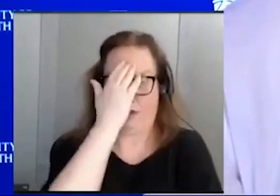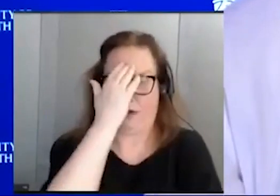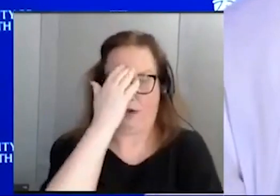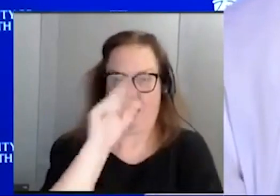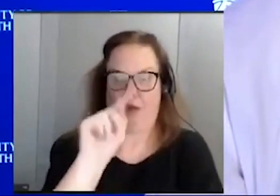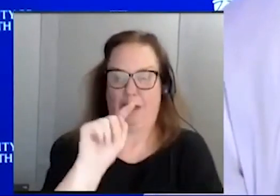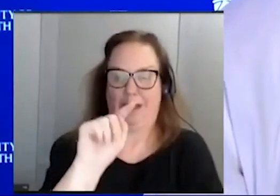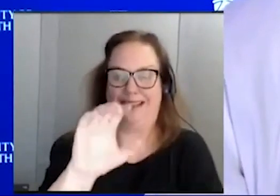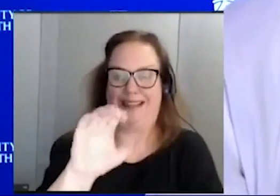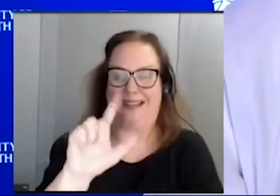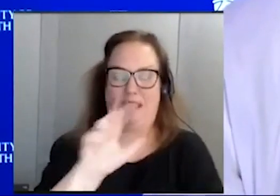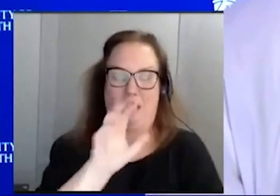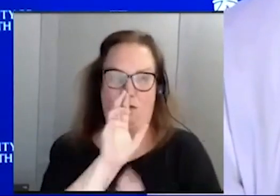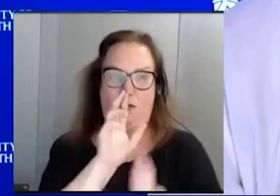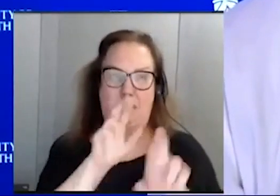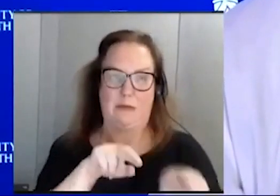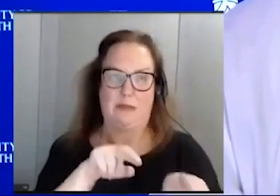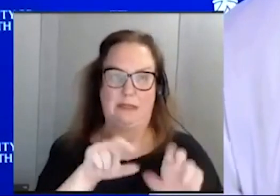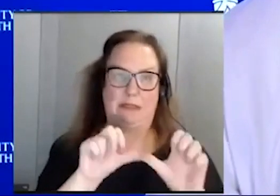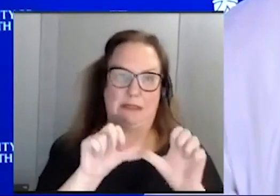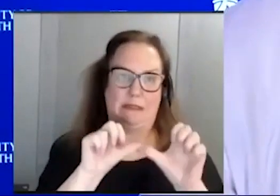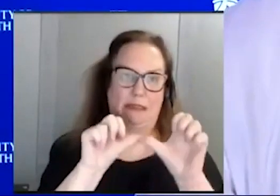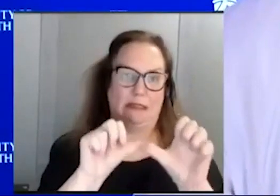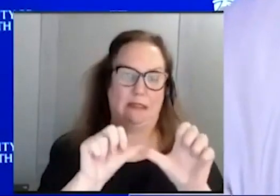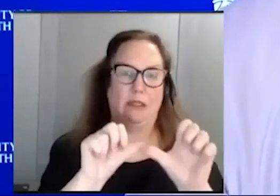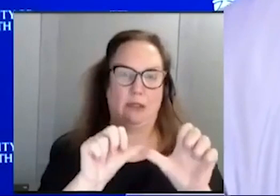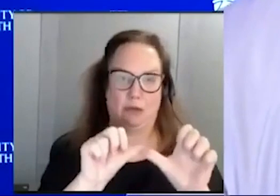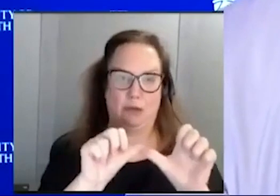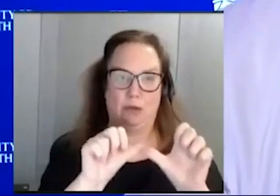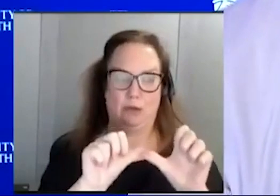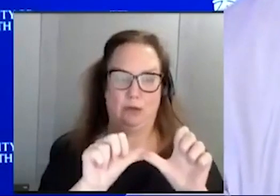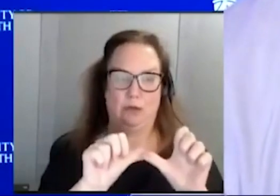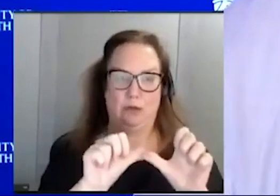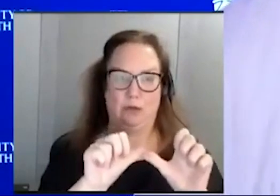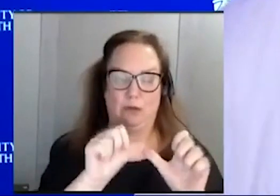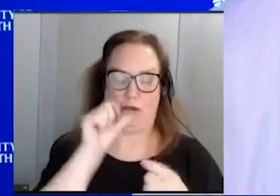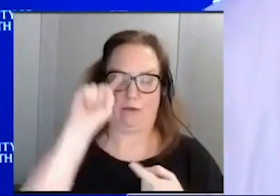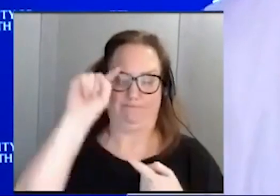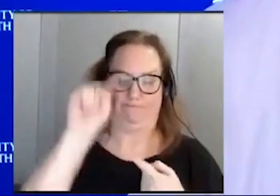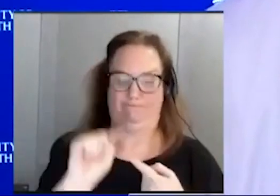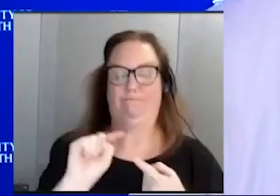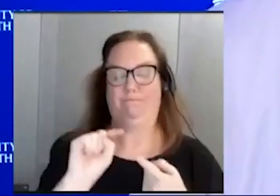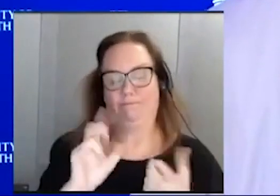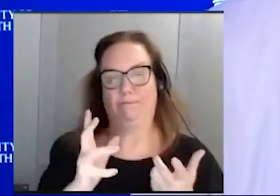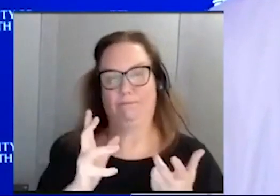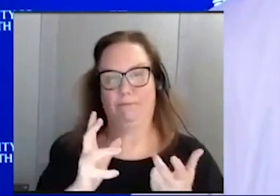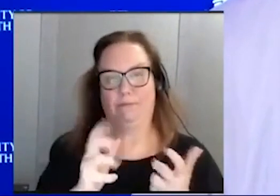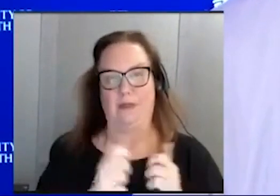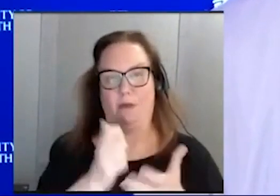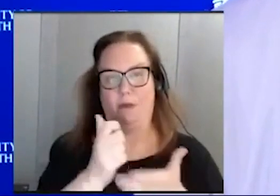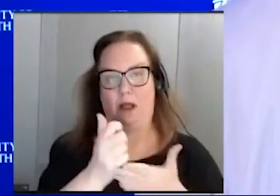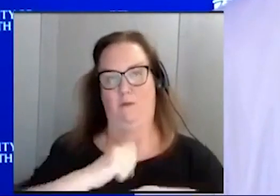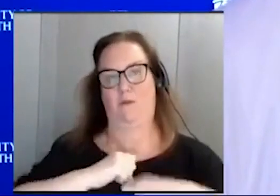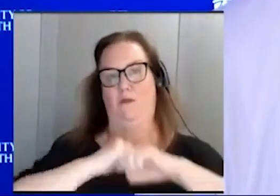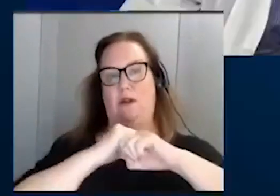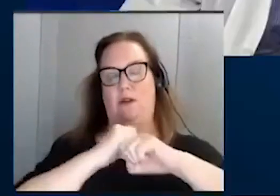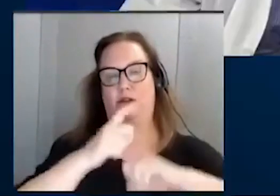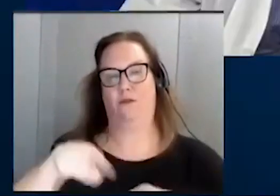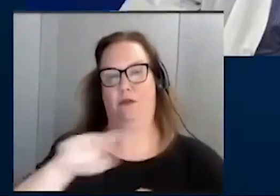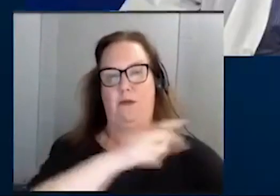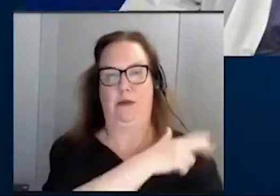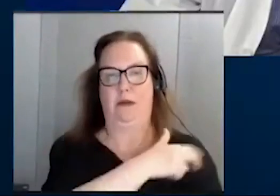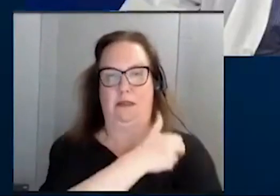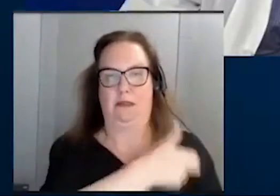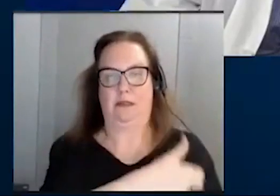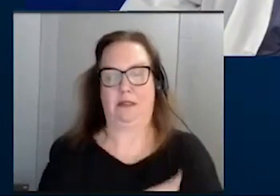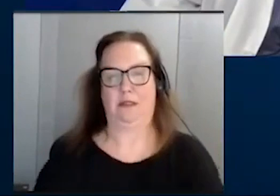responses continue to remain intact. They aren't decreased as much, and so that will help protect you from hospitalization and severe disease